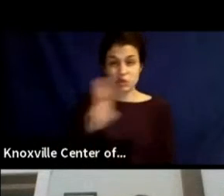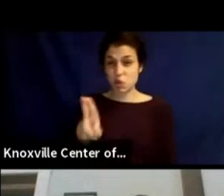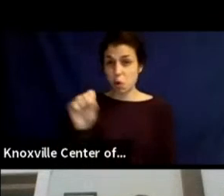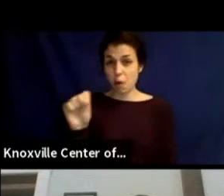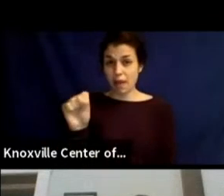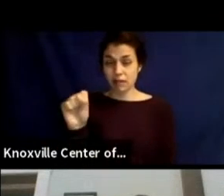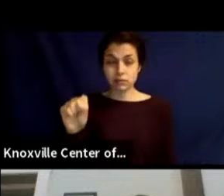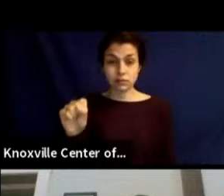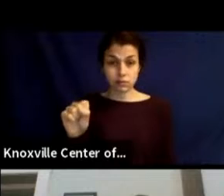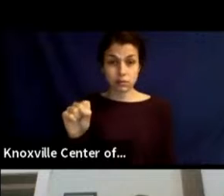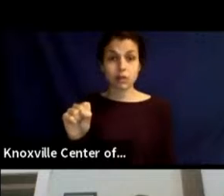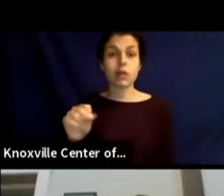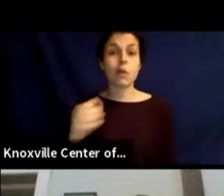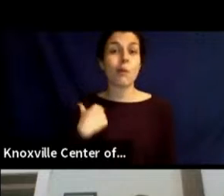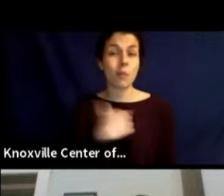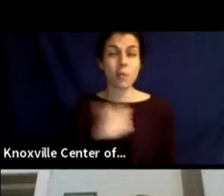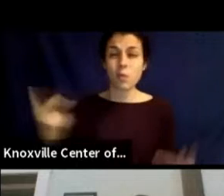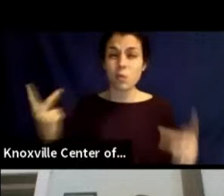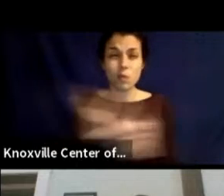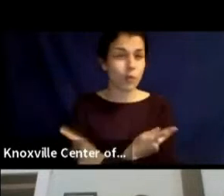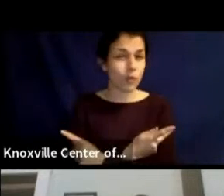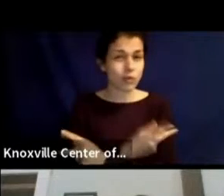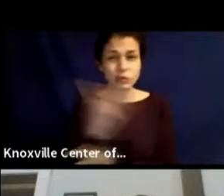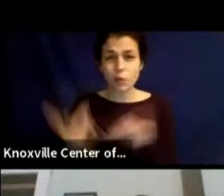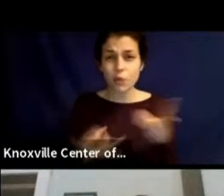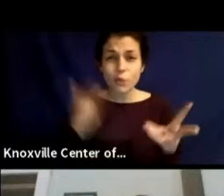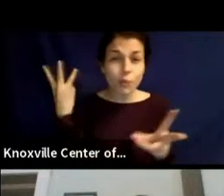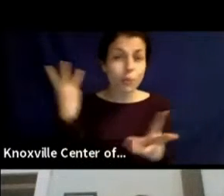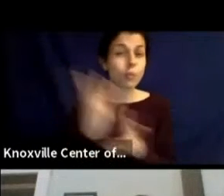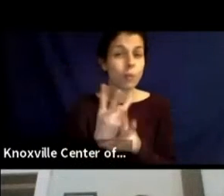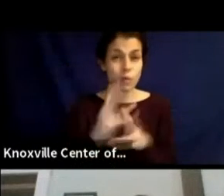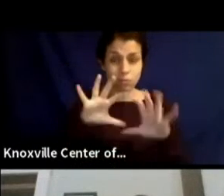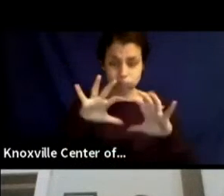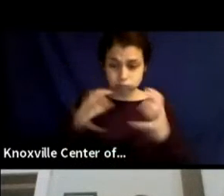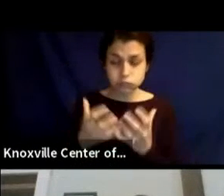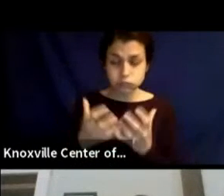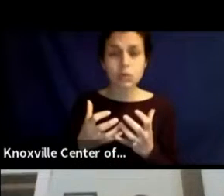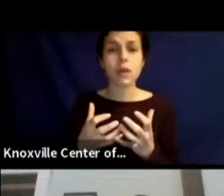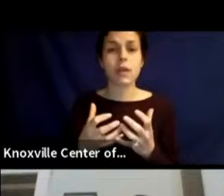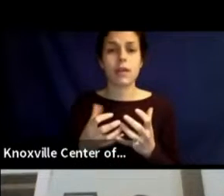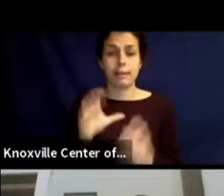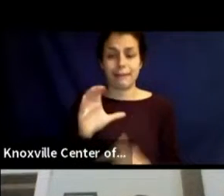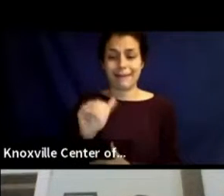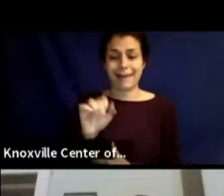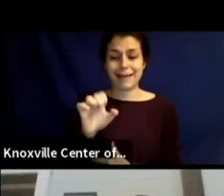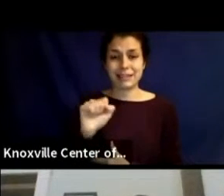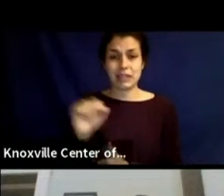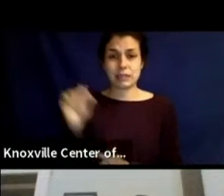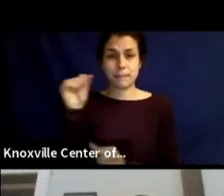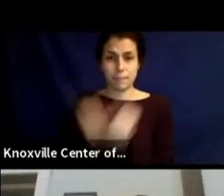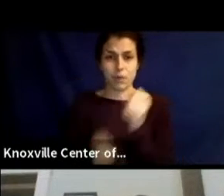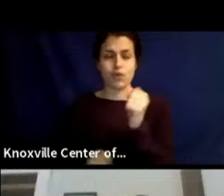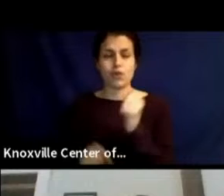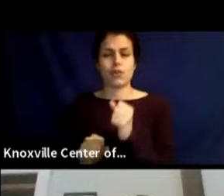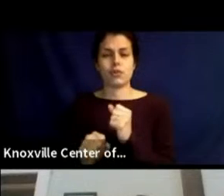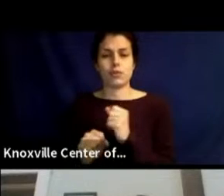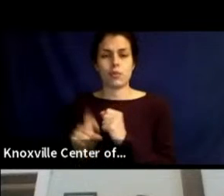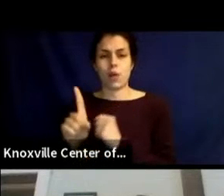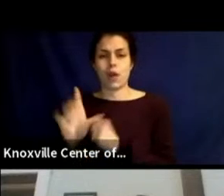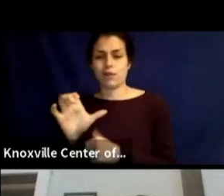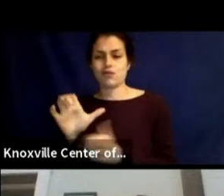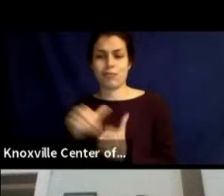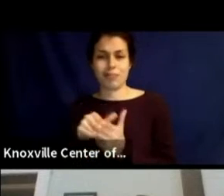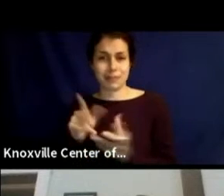were the worst in the world on our number of cases per 100,000 for the state of Tennessee. So